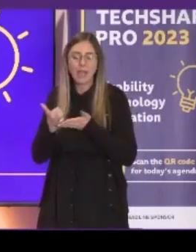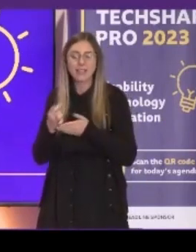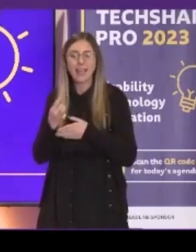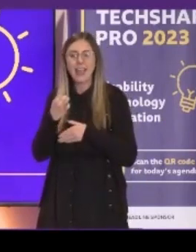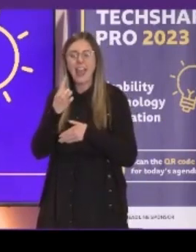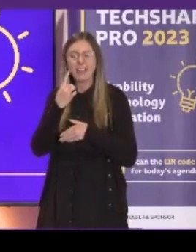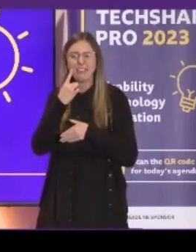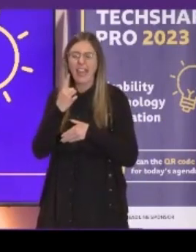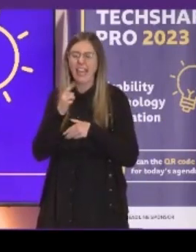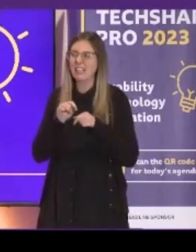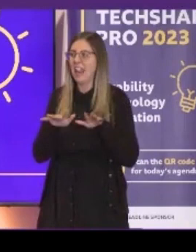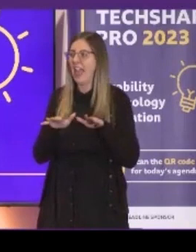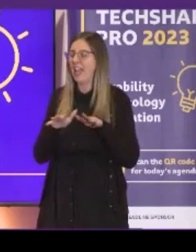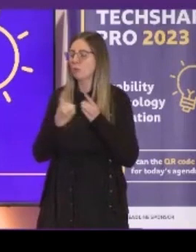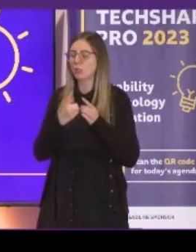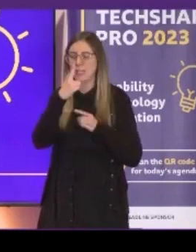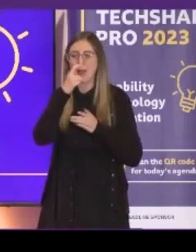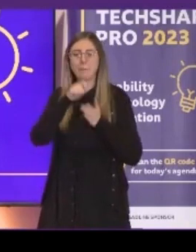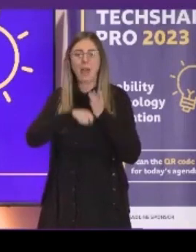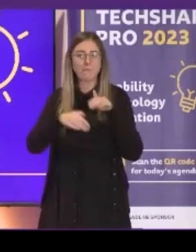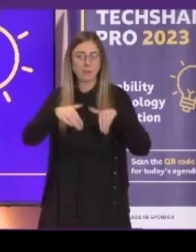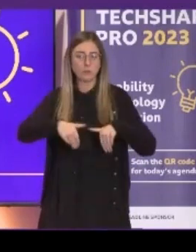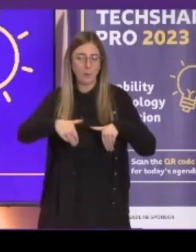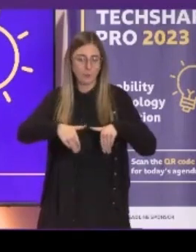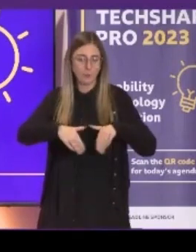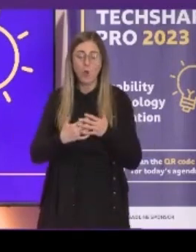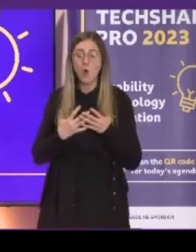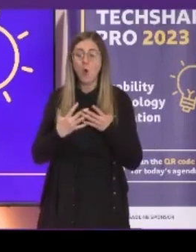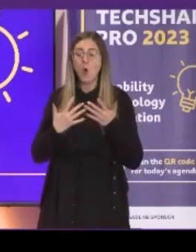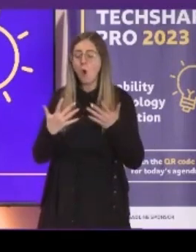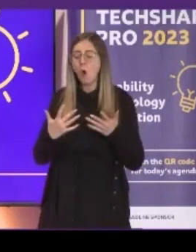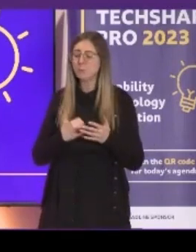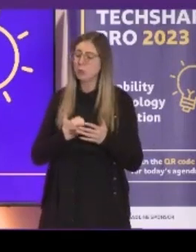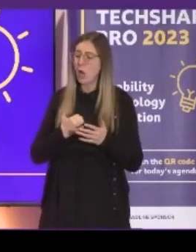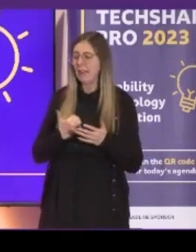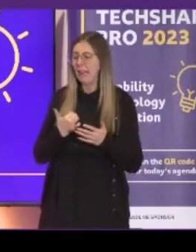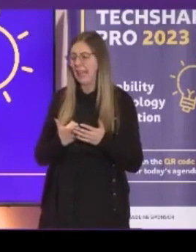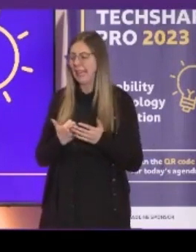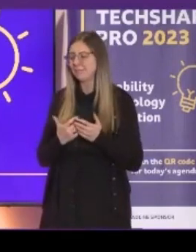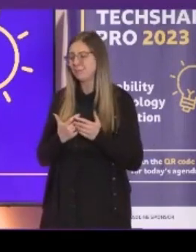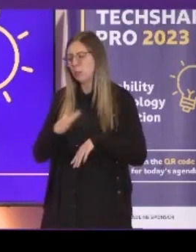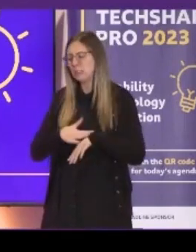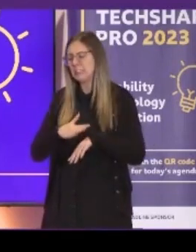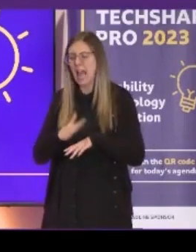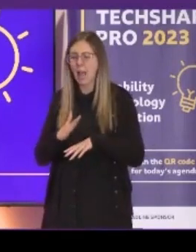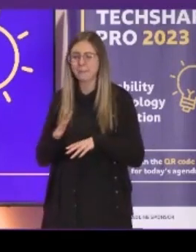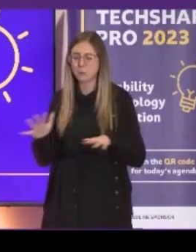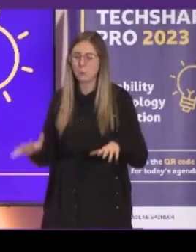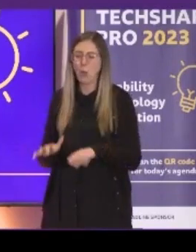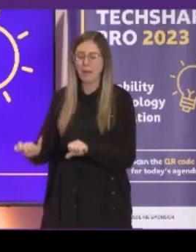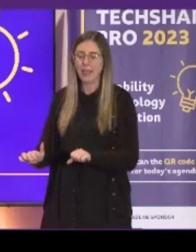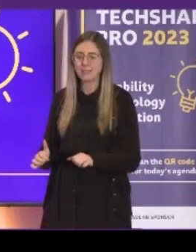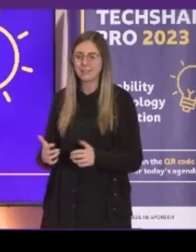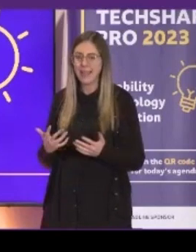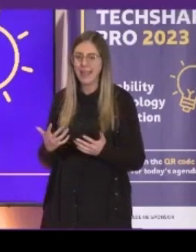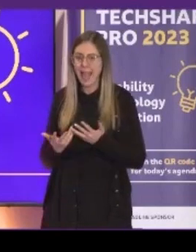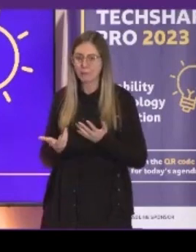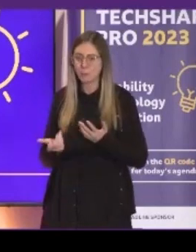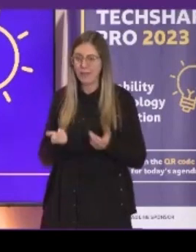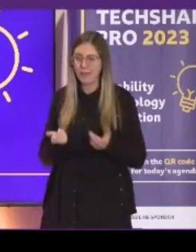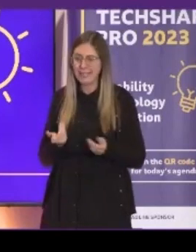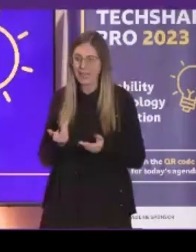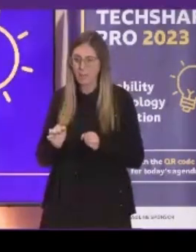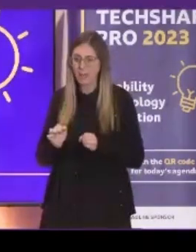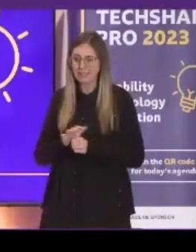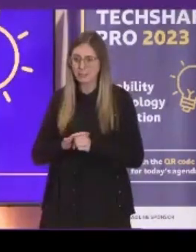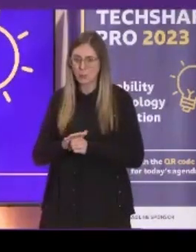the off-the-shelf types of products, or it's going to take a really long time to complete. How do we deal with that kind of situation,